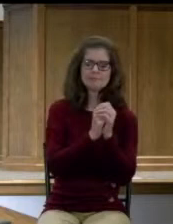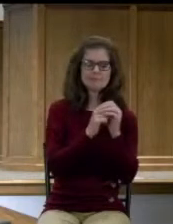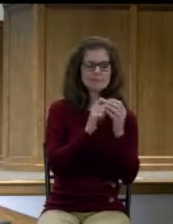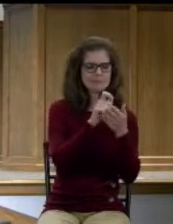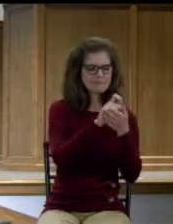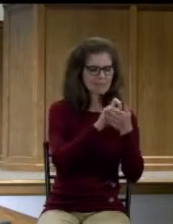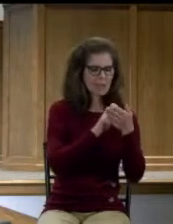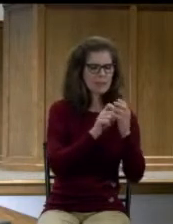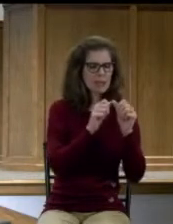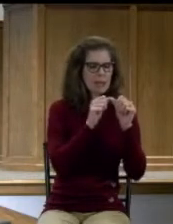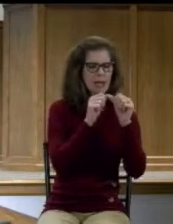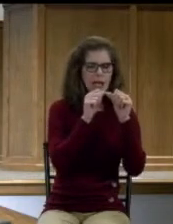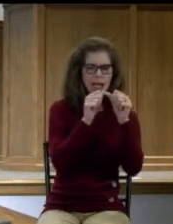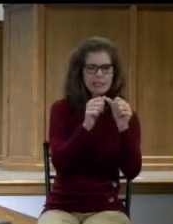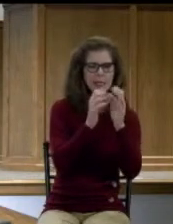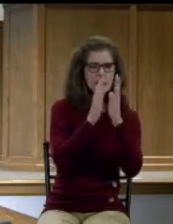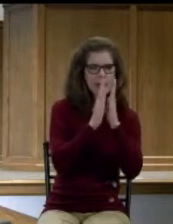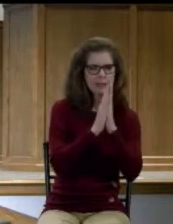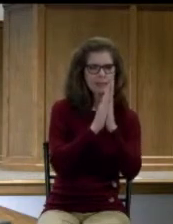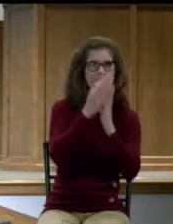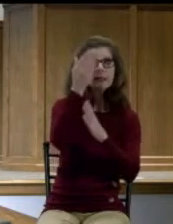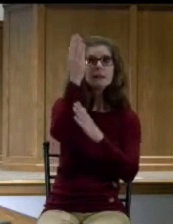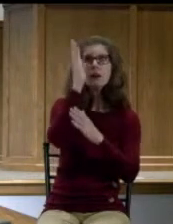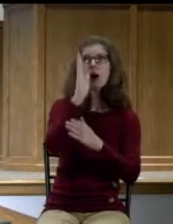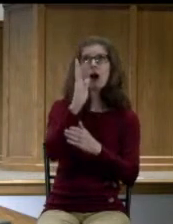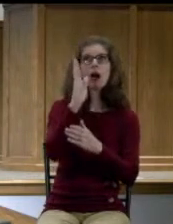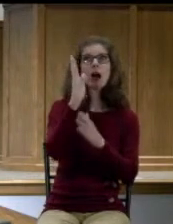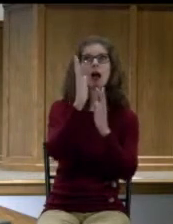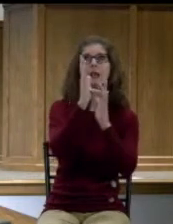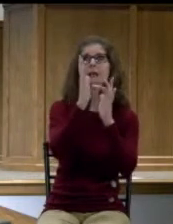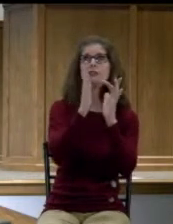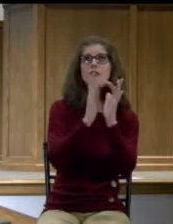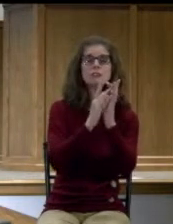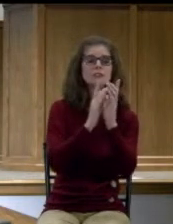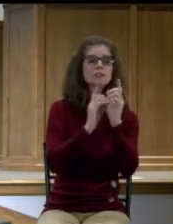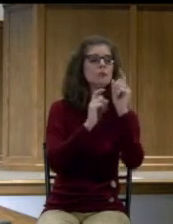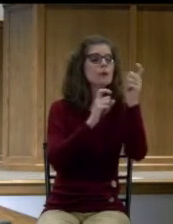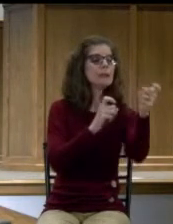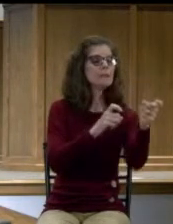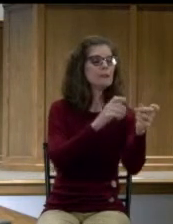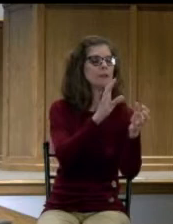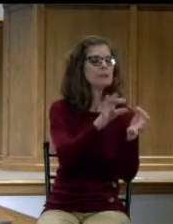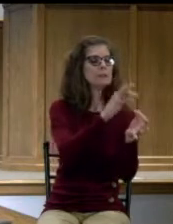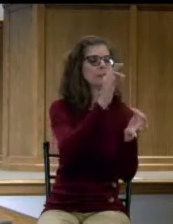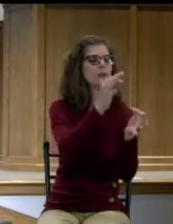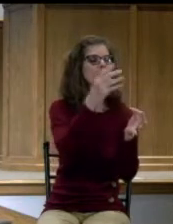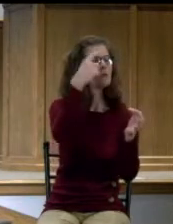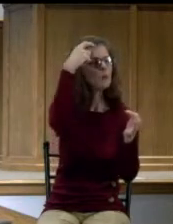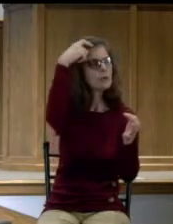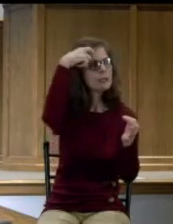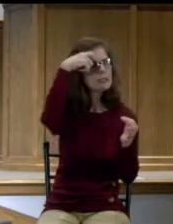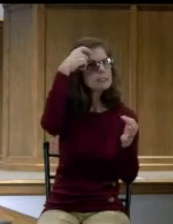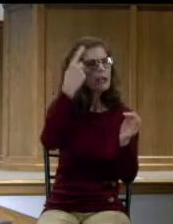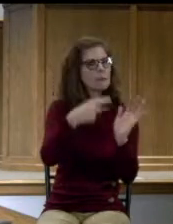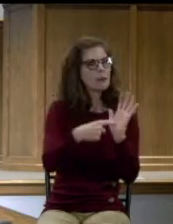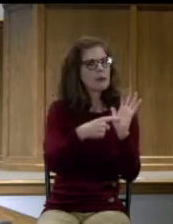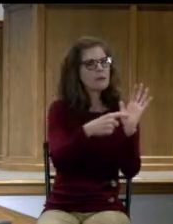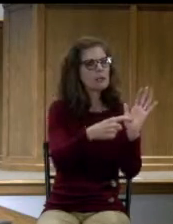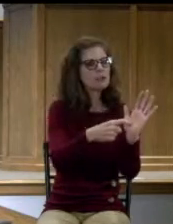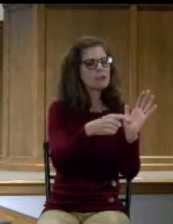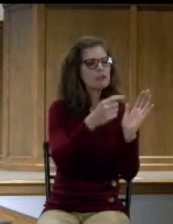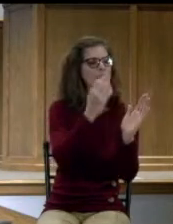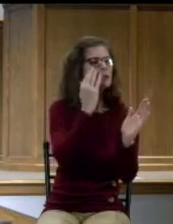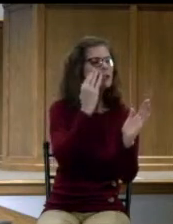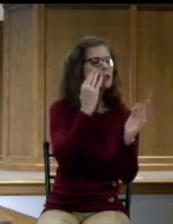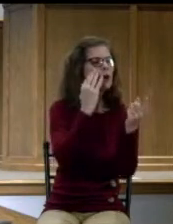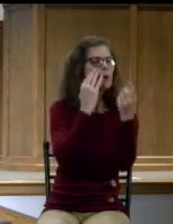that the God of our Lord Jesus Christ, the glorious Father, may give you a spirit of wisdom and revelation so you can know him better.